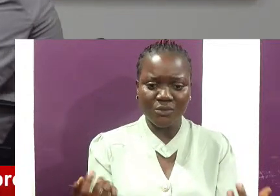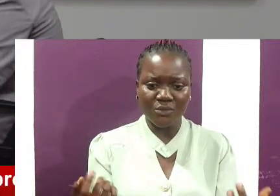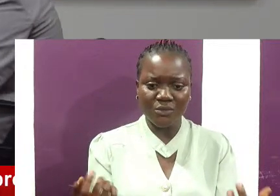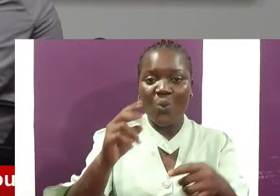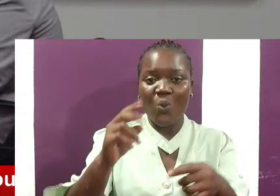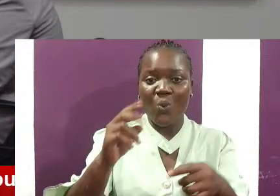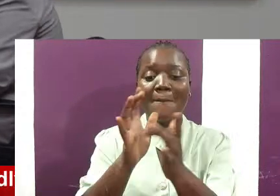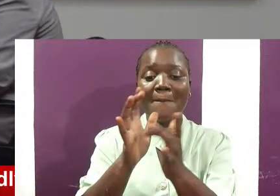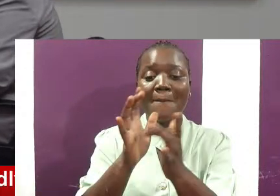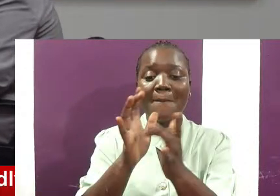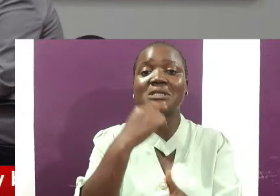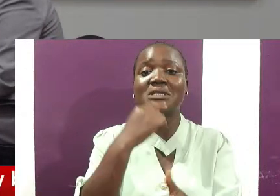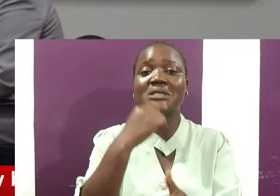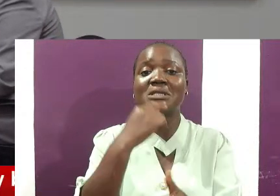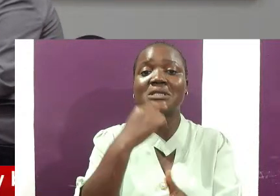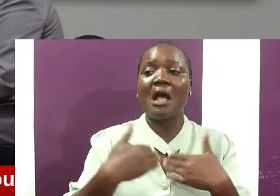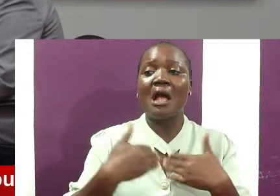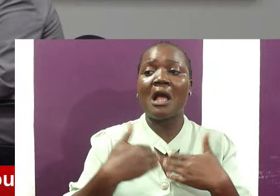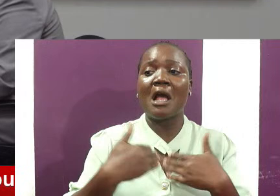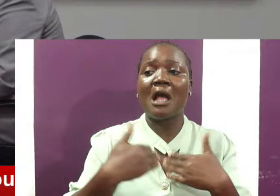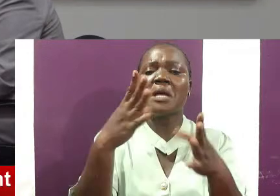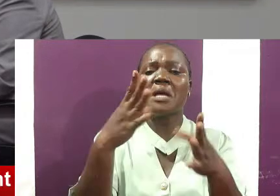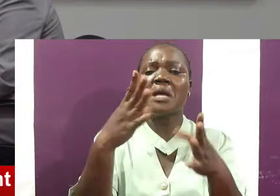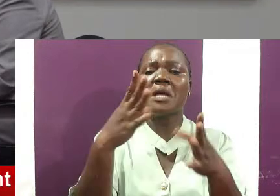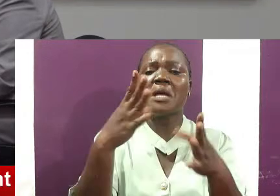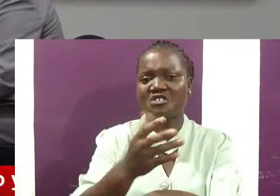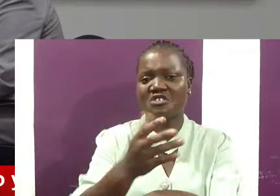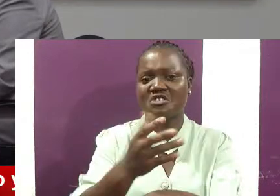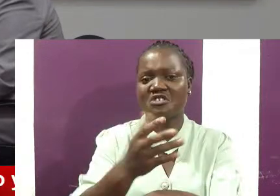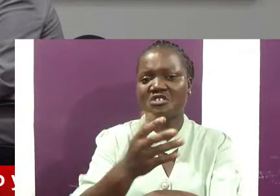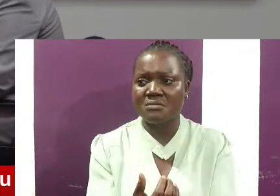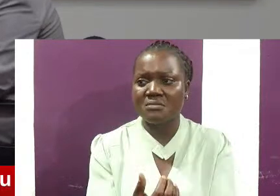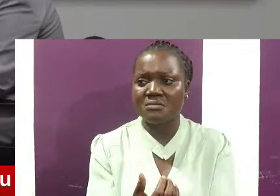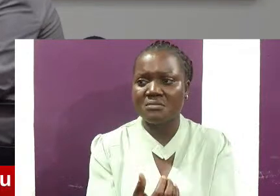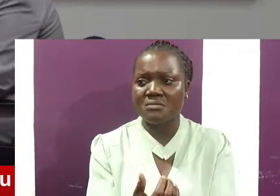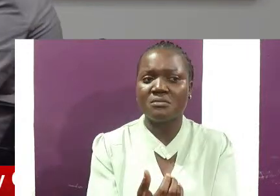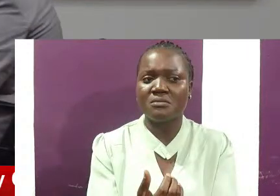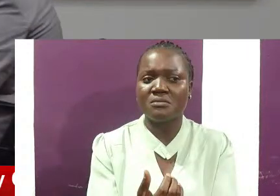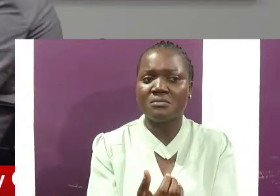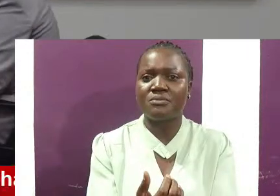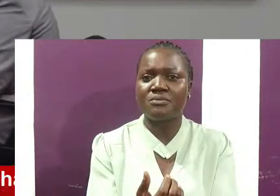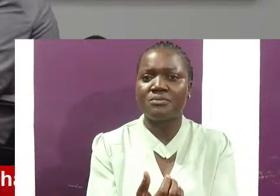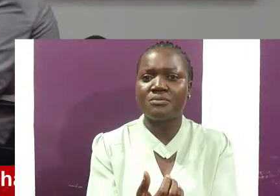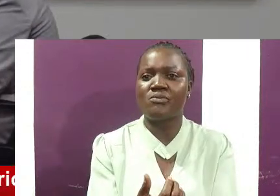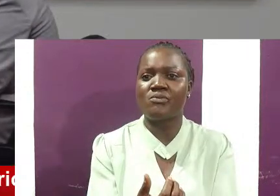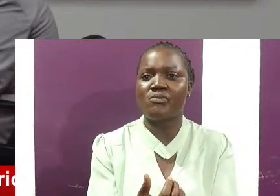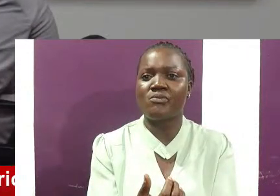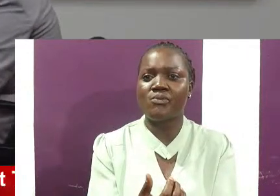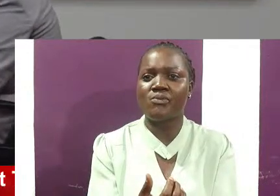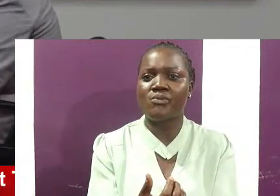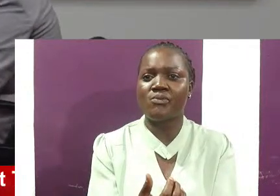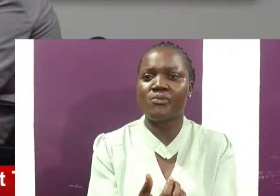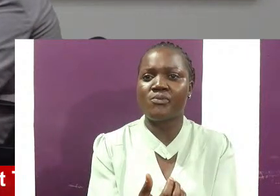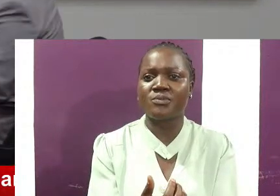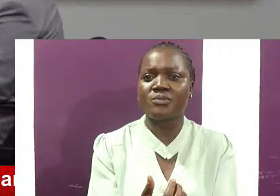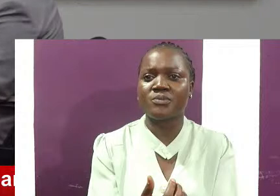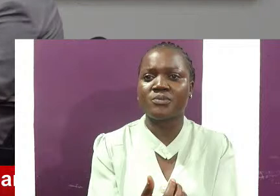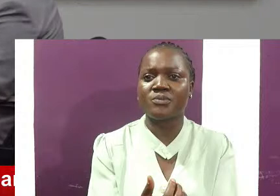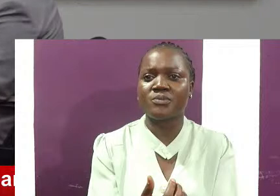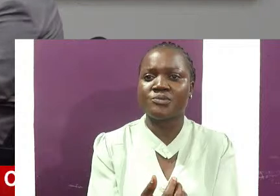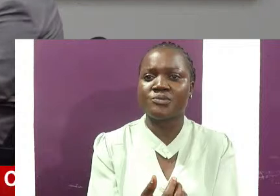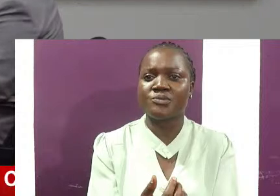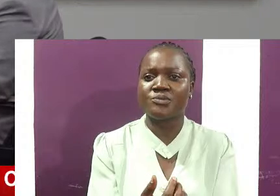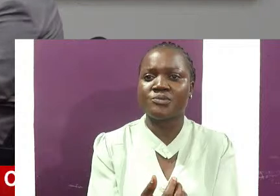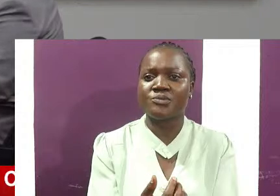and they point to locations in all these. Sure. The best argument can be from a secular nature even. You have